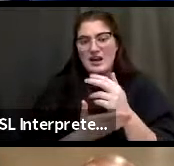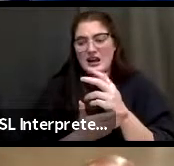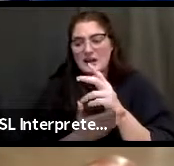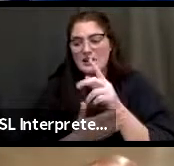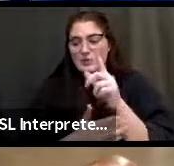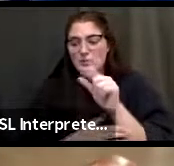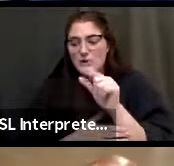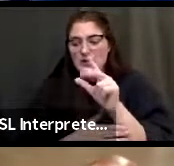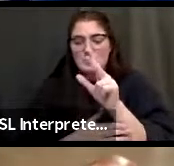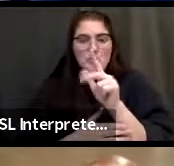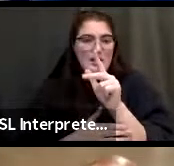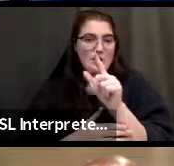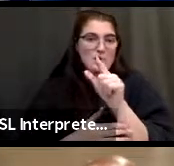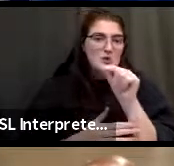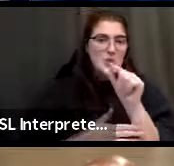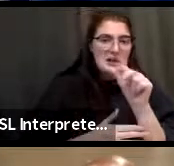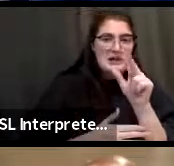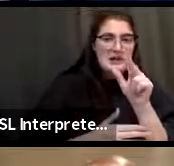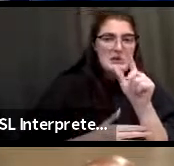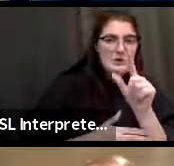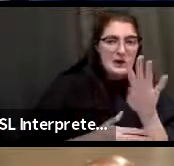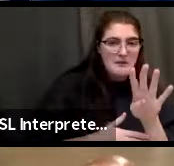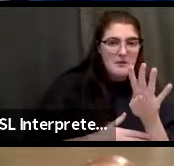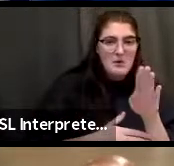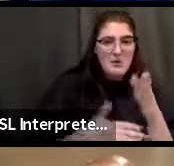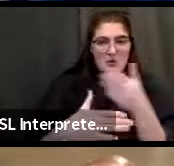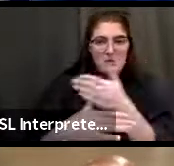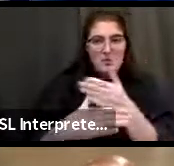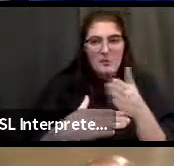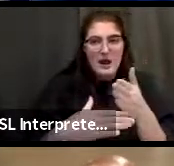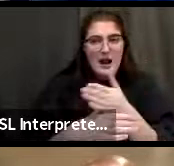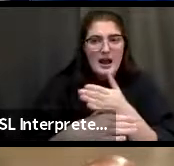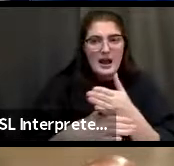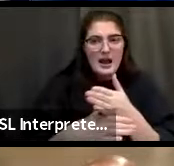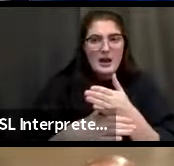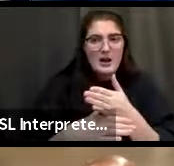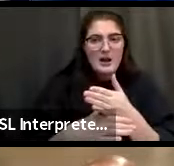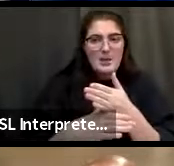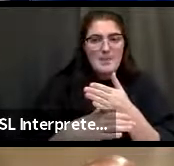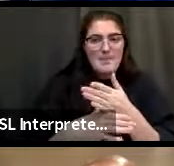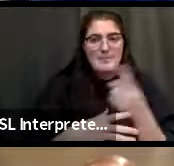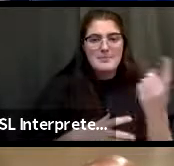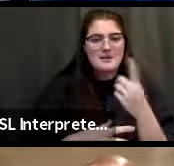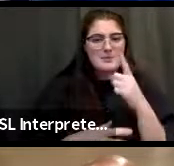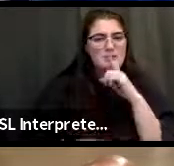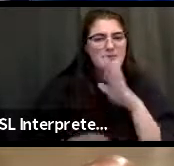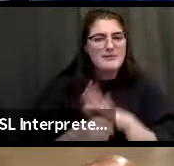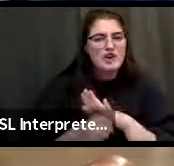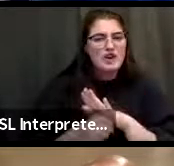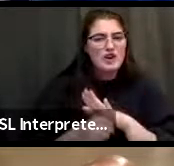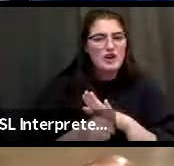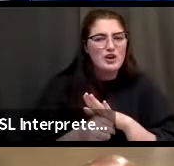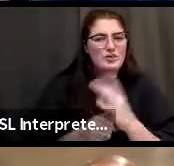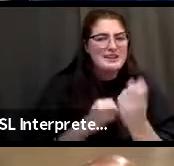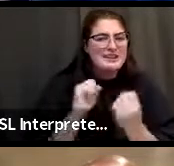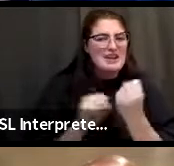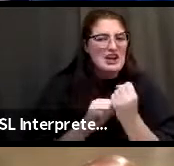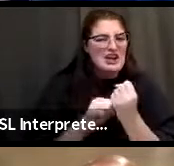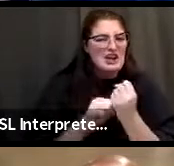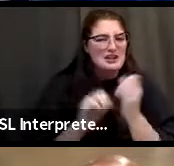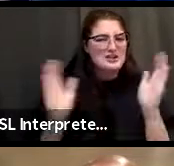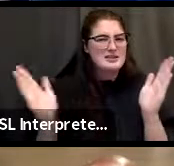24 or 24 spread over. Is that right? Somebody confirm for me the years.